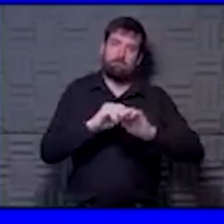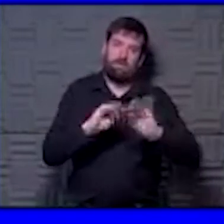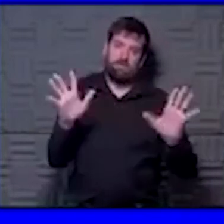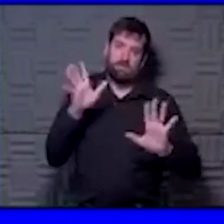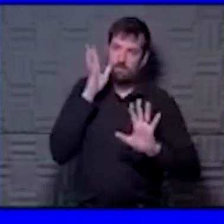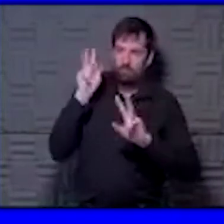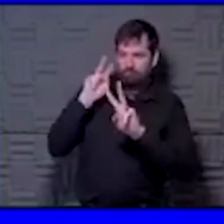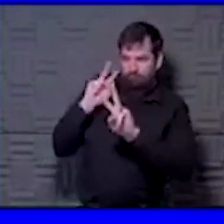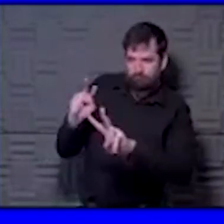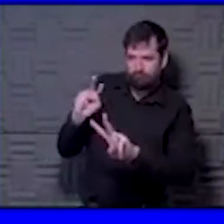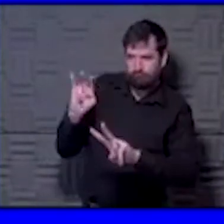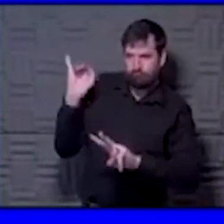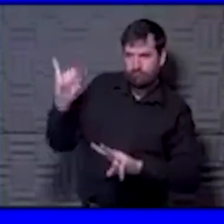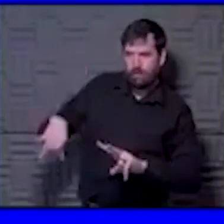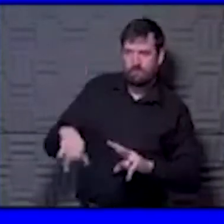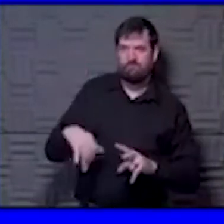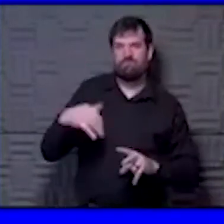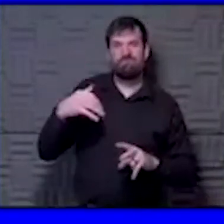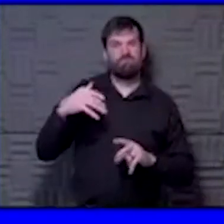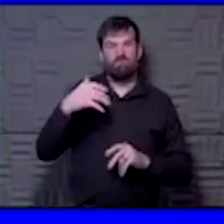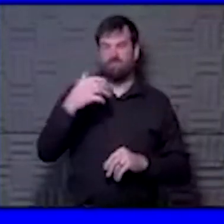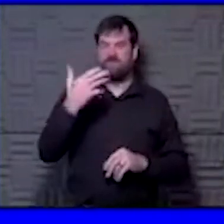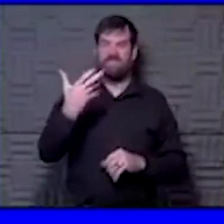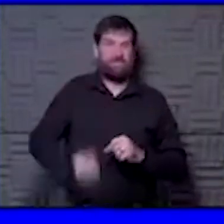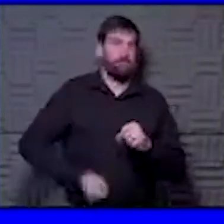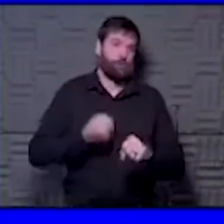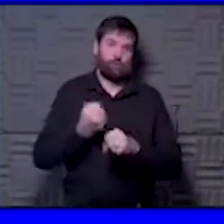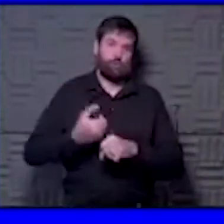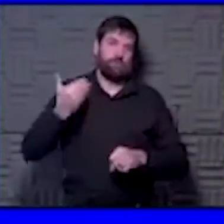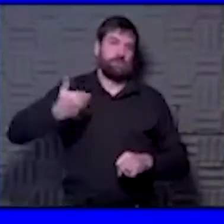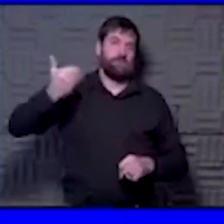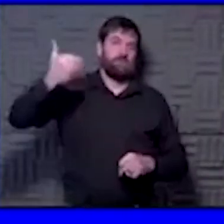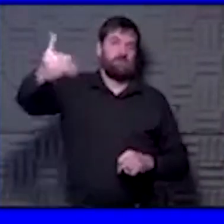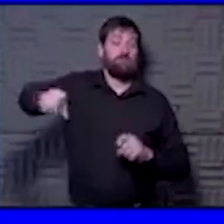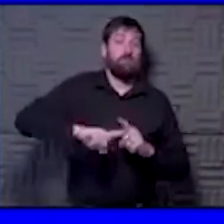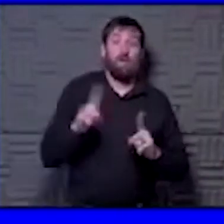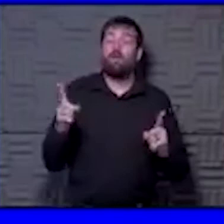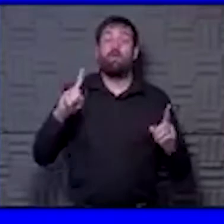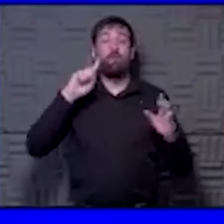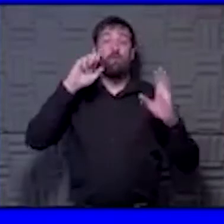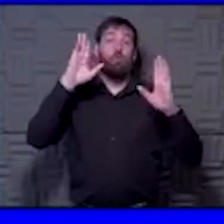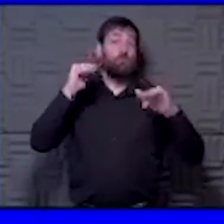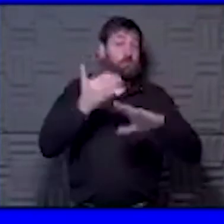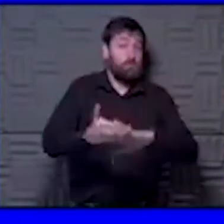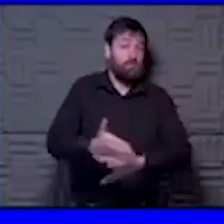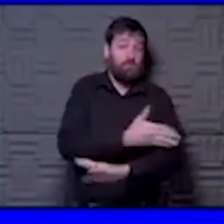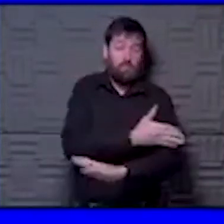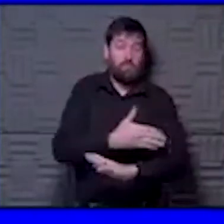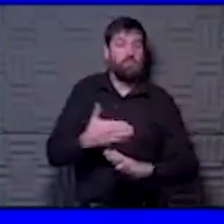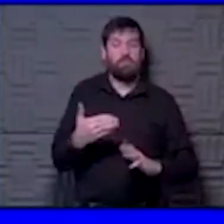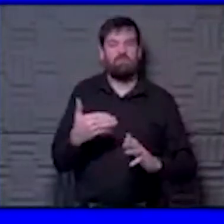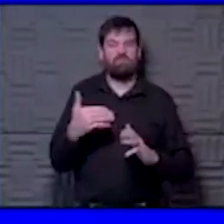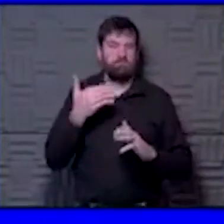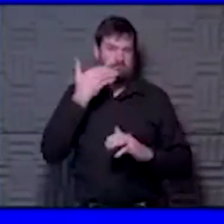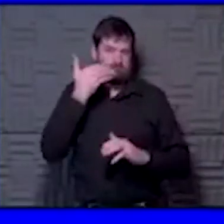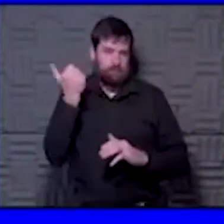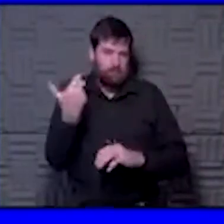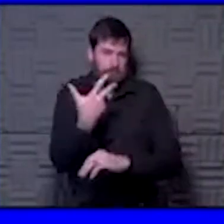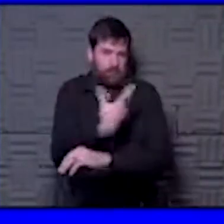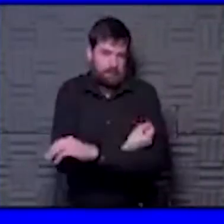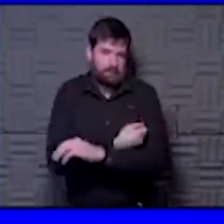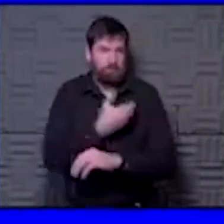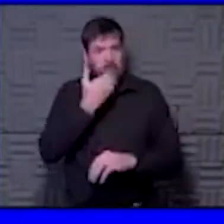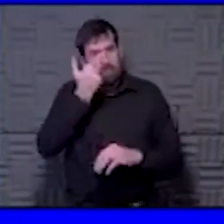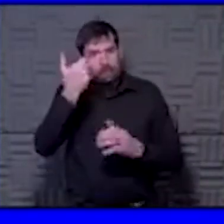that in the decades to come. But hopefully before that time, we will have even better vaccination,